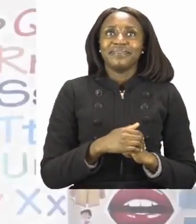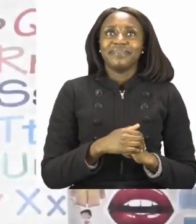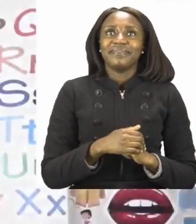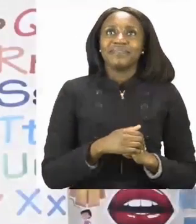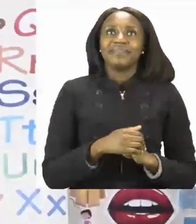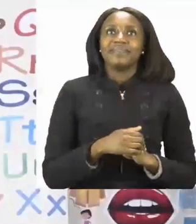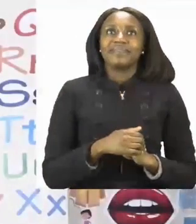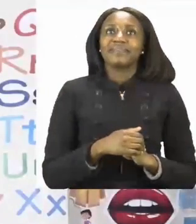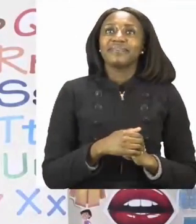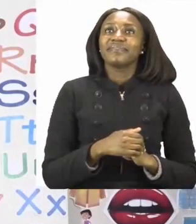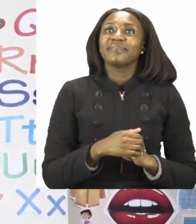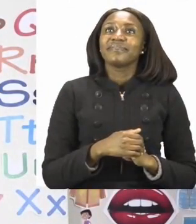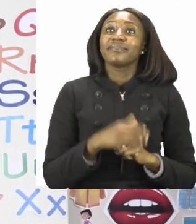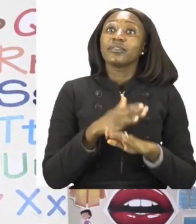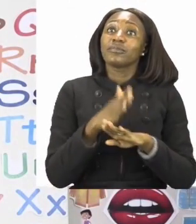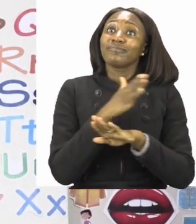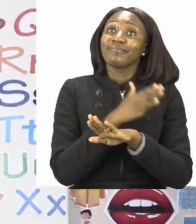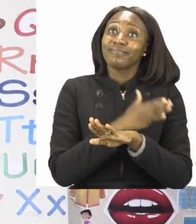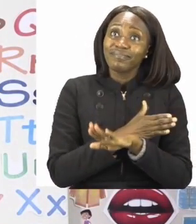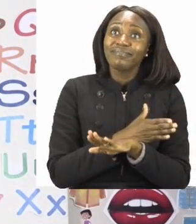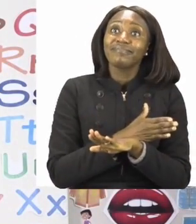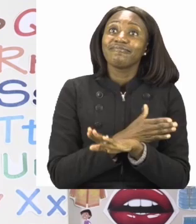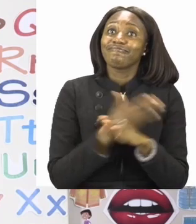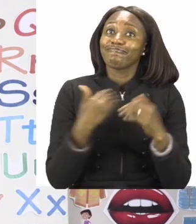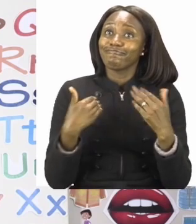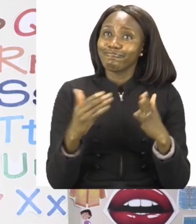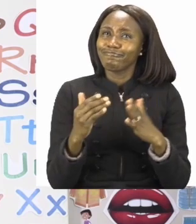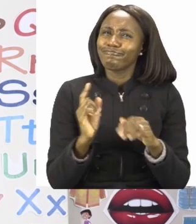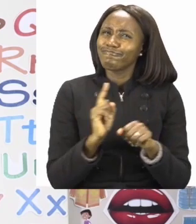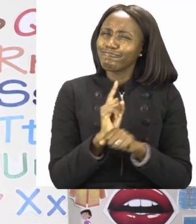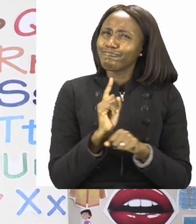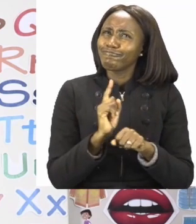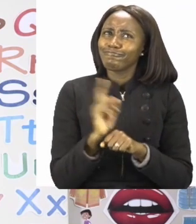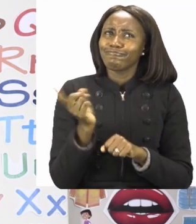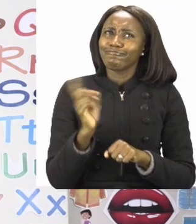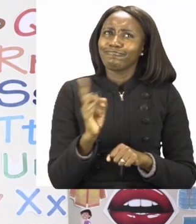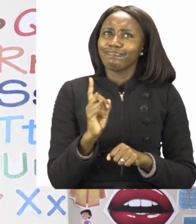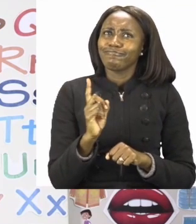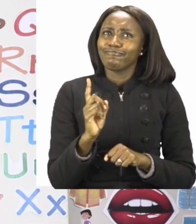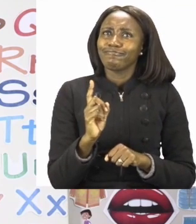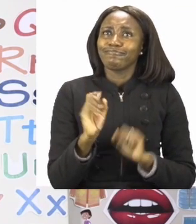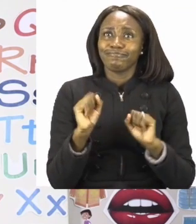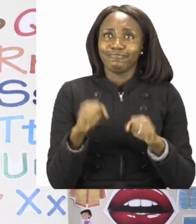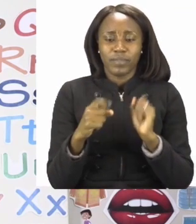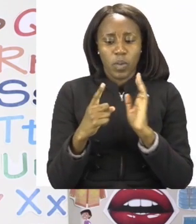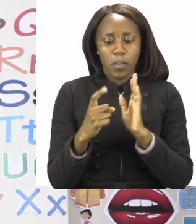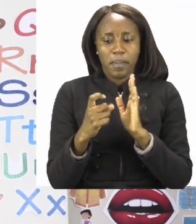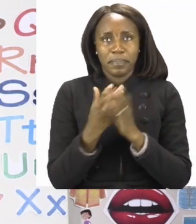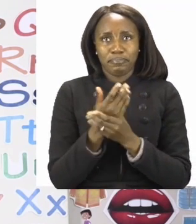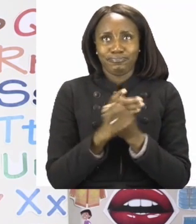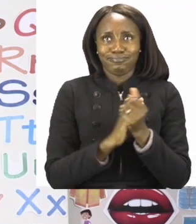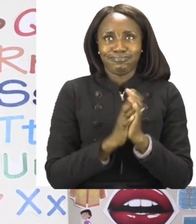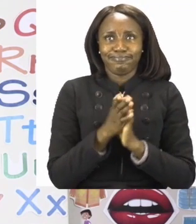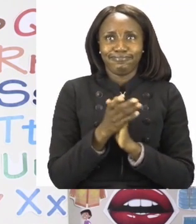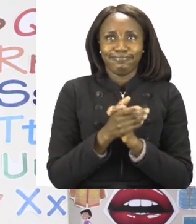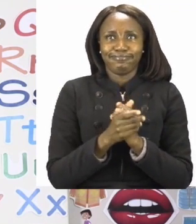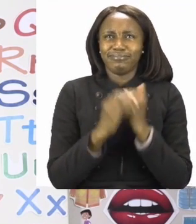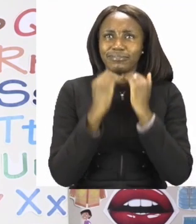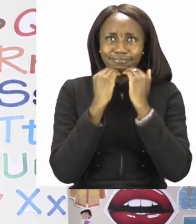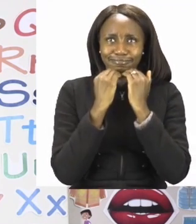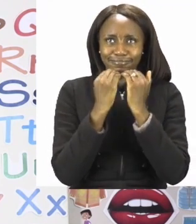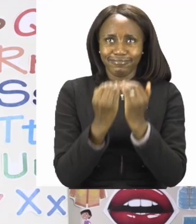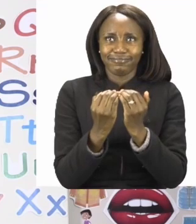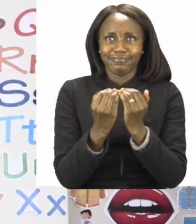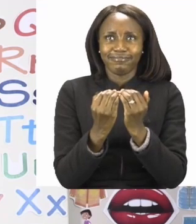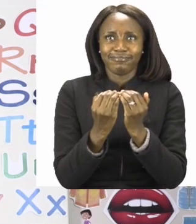Community. And before we get into any lessons, boys and girls, we know that we have to sanitize. So take